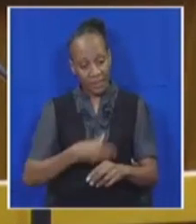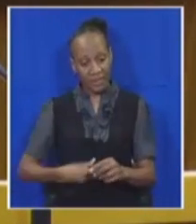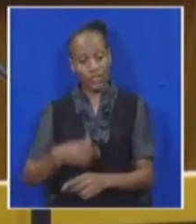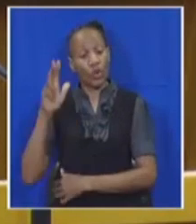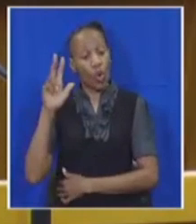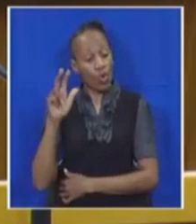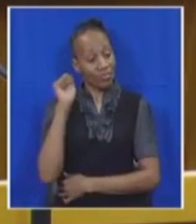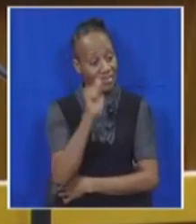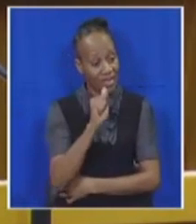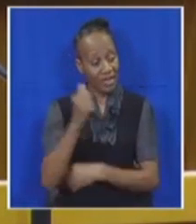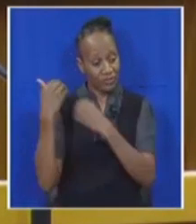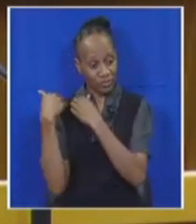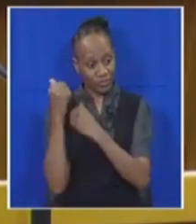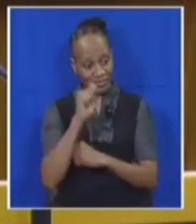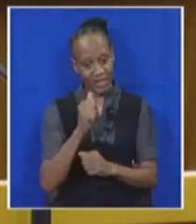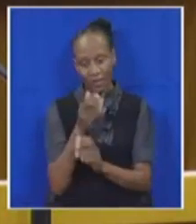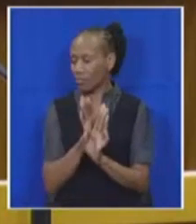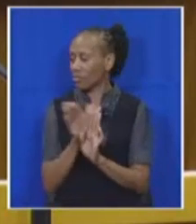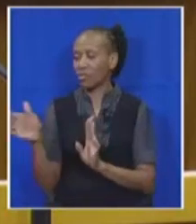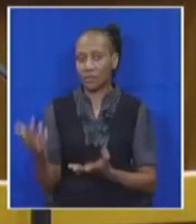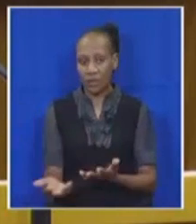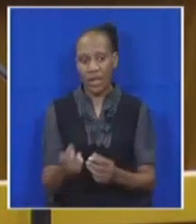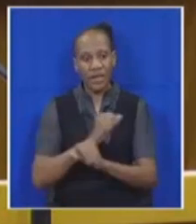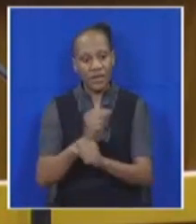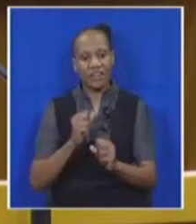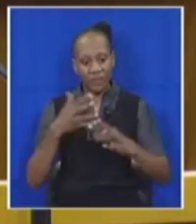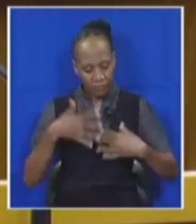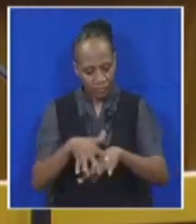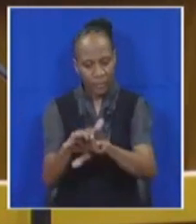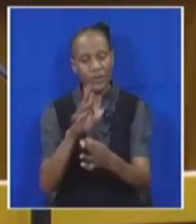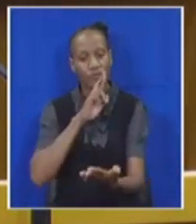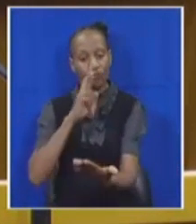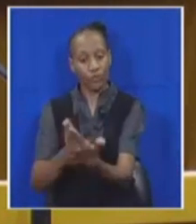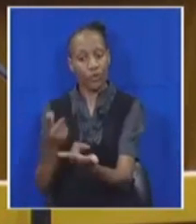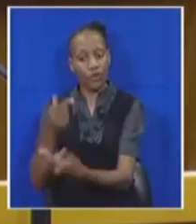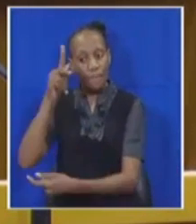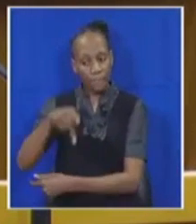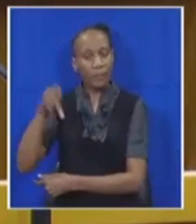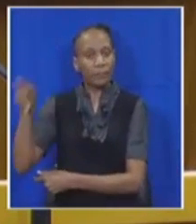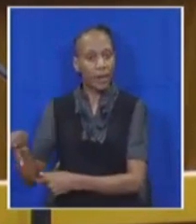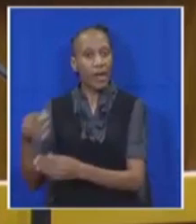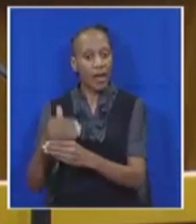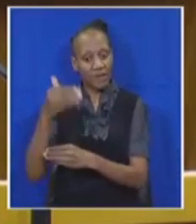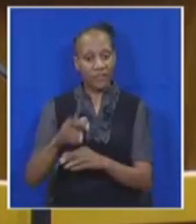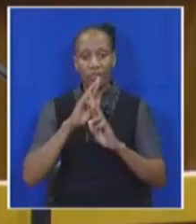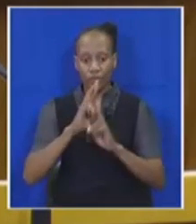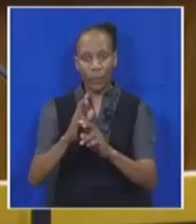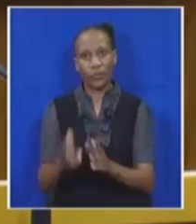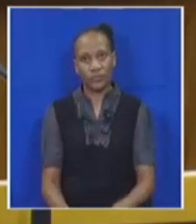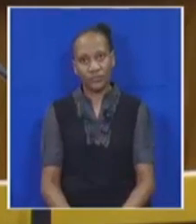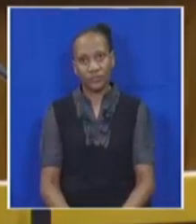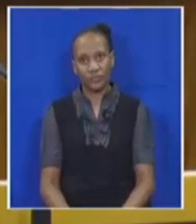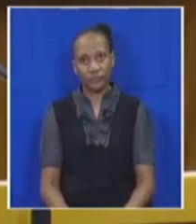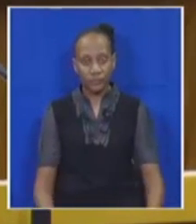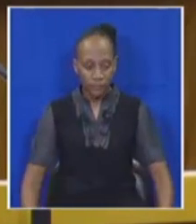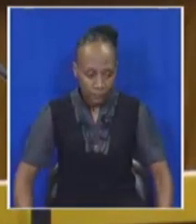constitutional obligations in not giving effect to the remedial actions set out in the Public Protector's State Capture Report. Honourable Speaker, it